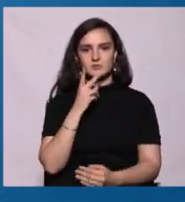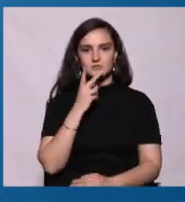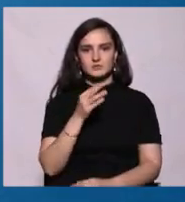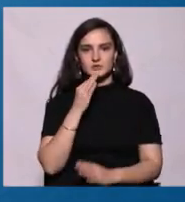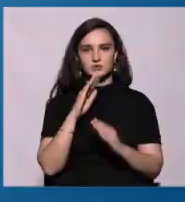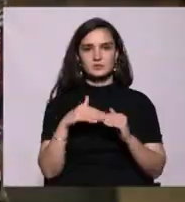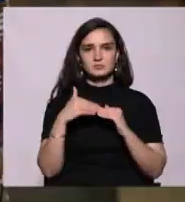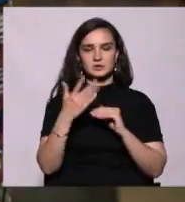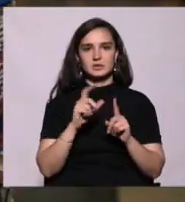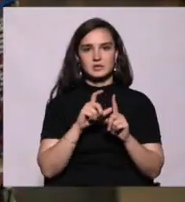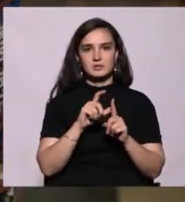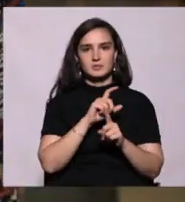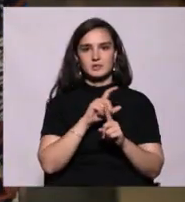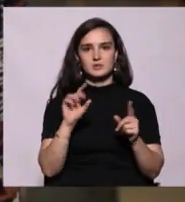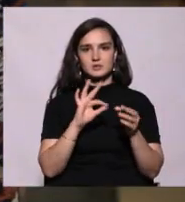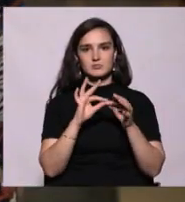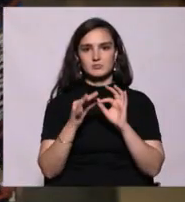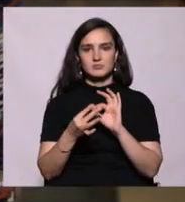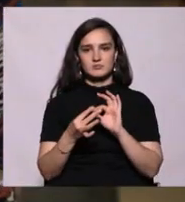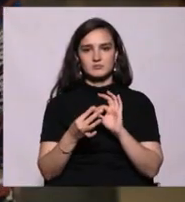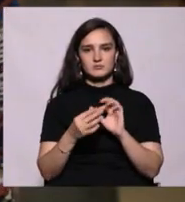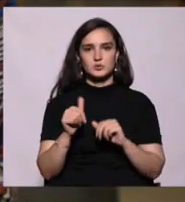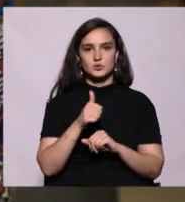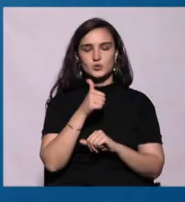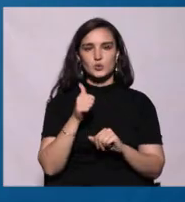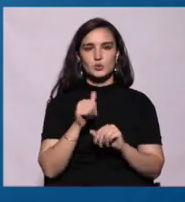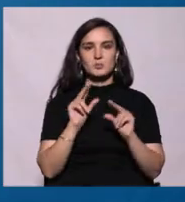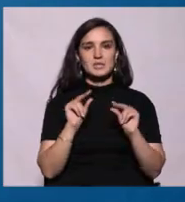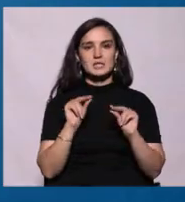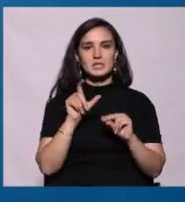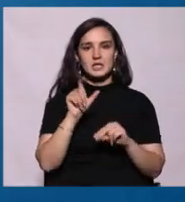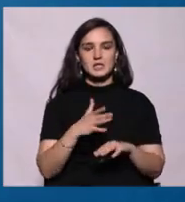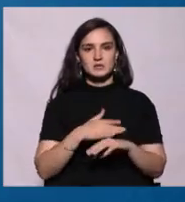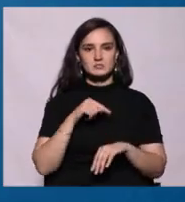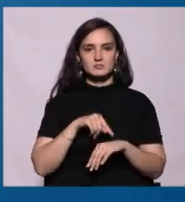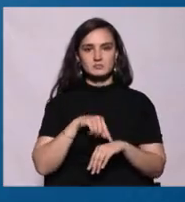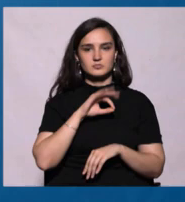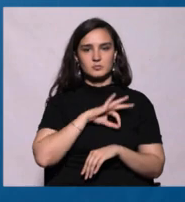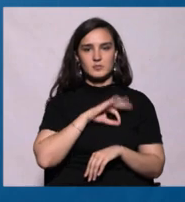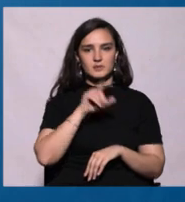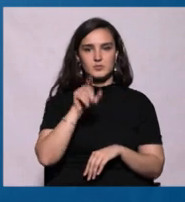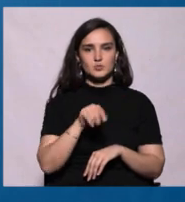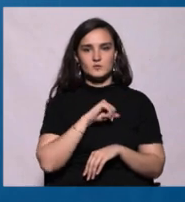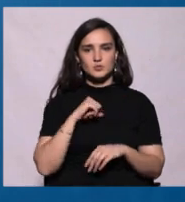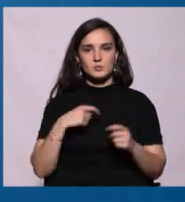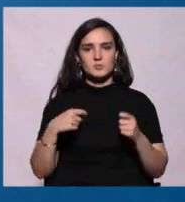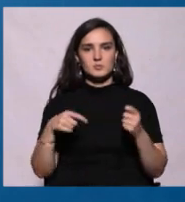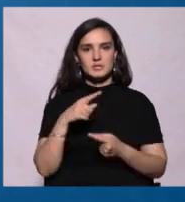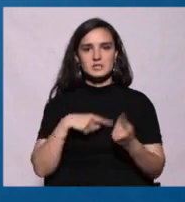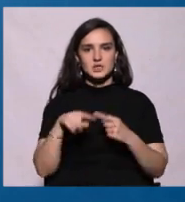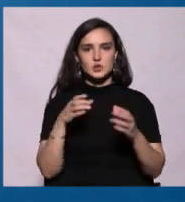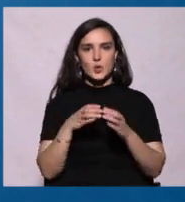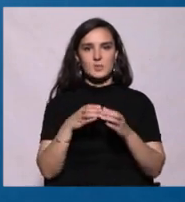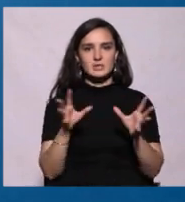our next definition. A measure of how happy customers feel when they do business with the